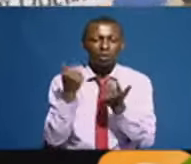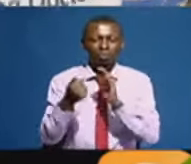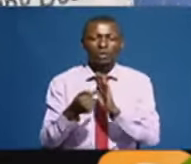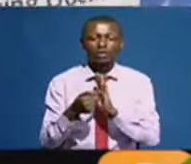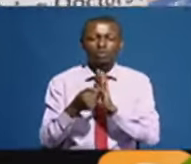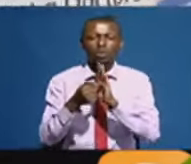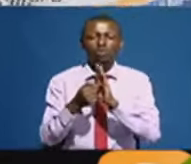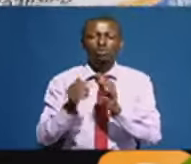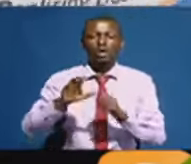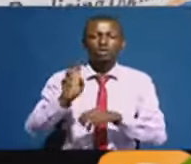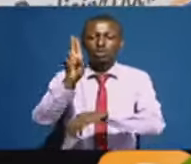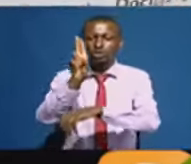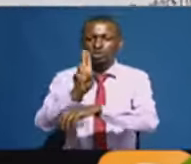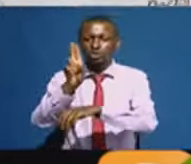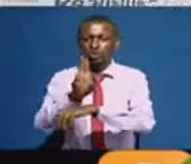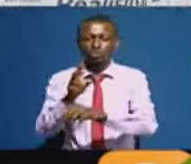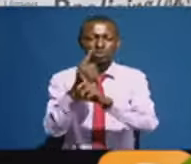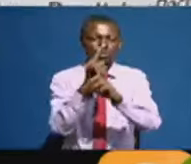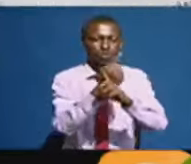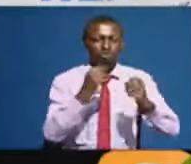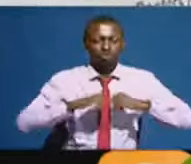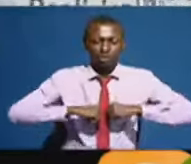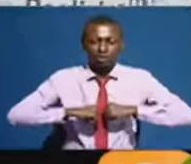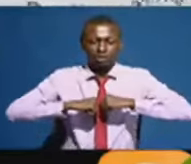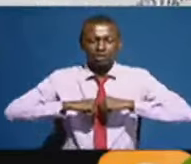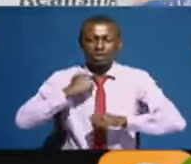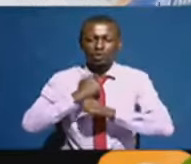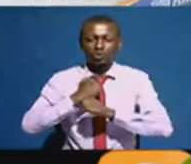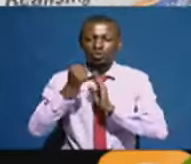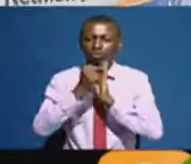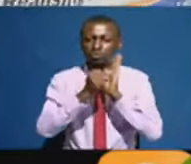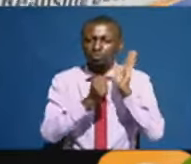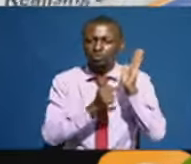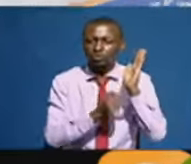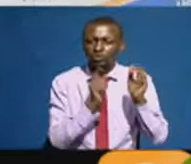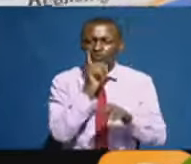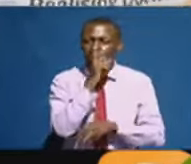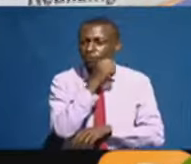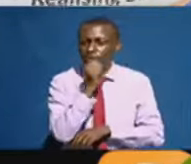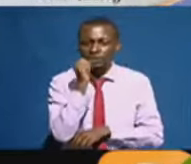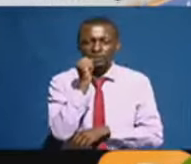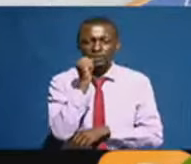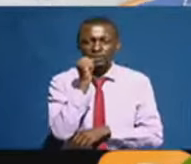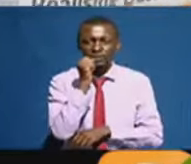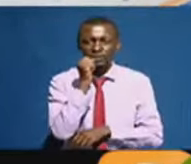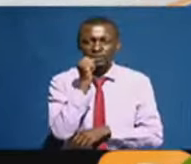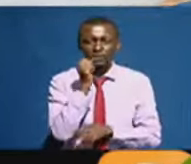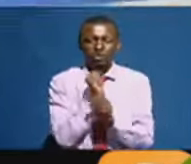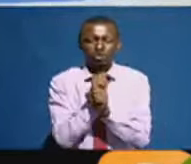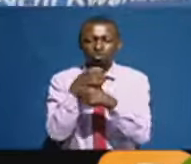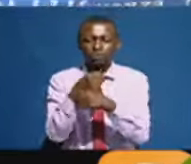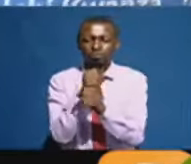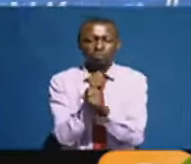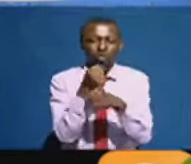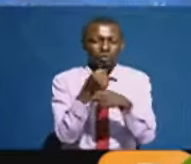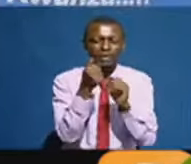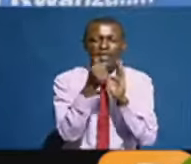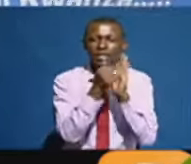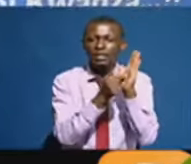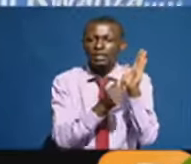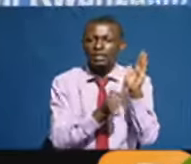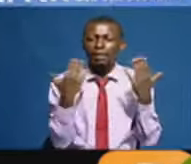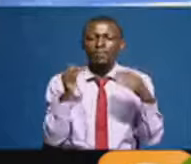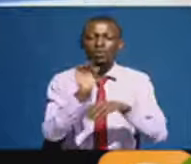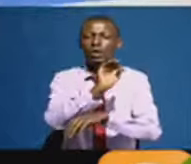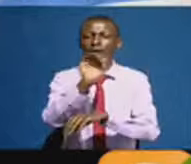counties, from buying chairs to doing this and that. Smart watches and for branding. And it makes people ask themselves,